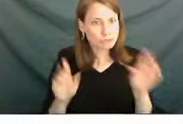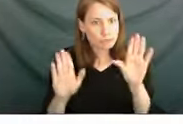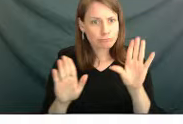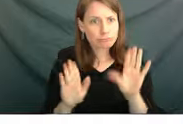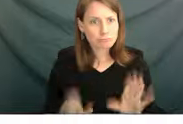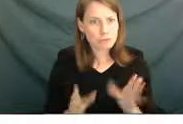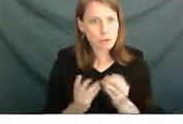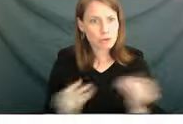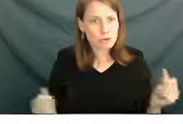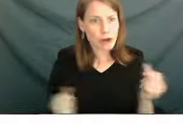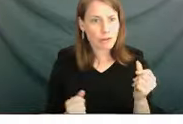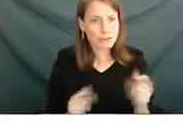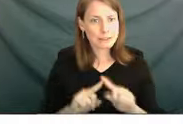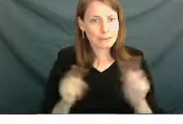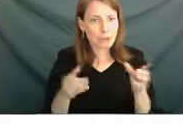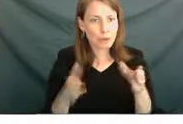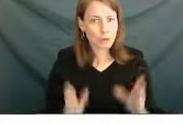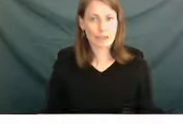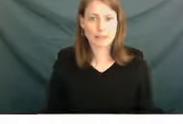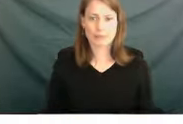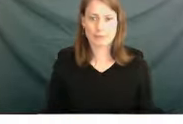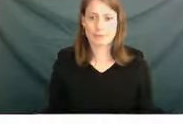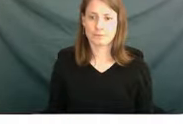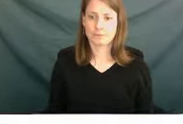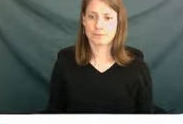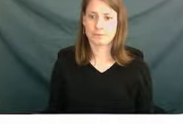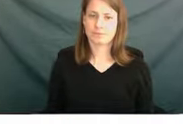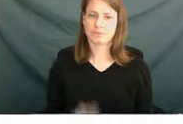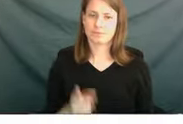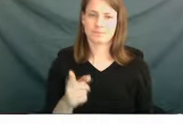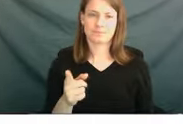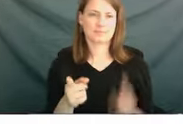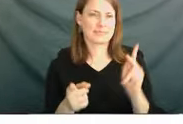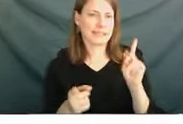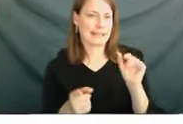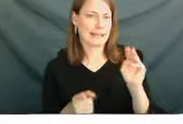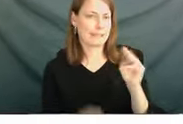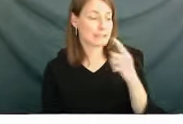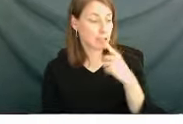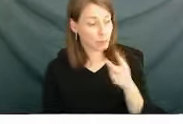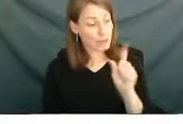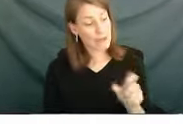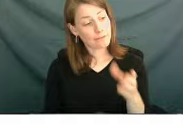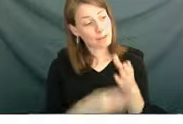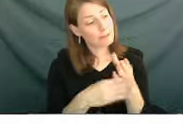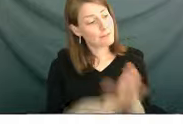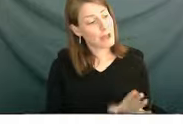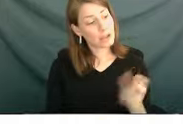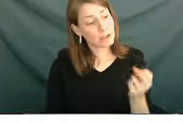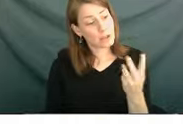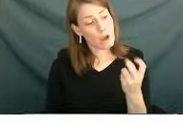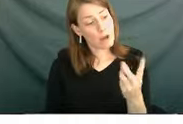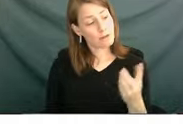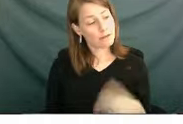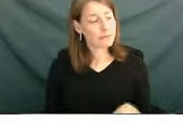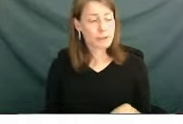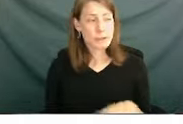number 12 between the 2 circles. So what we're going to do, we're going to halve it, quarter it. What we're going to do?